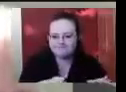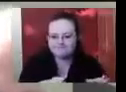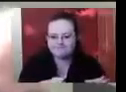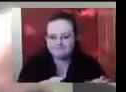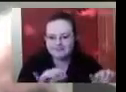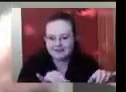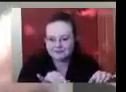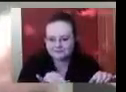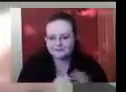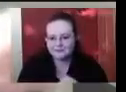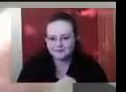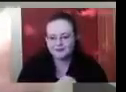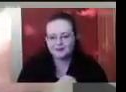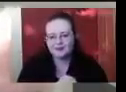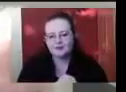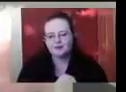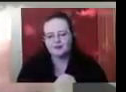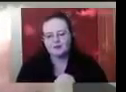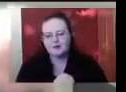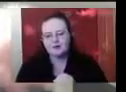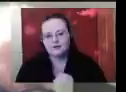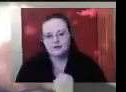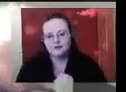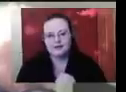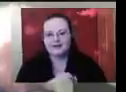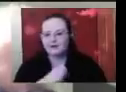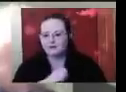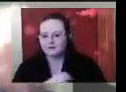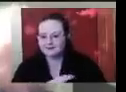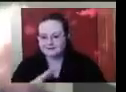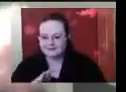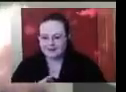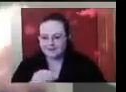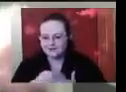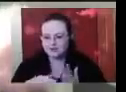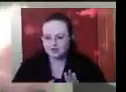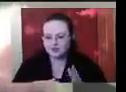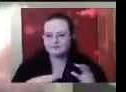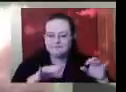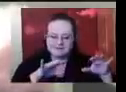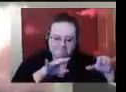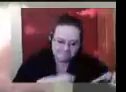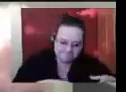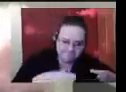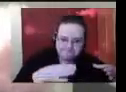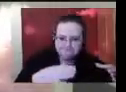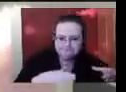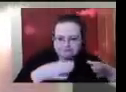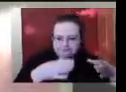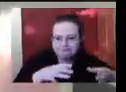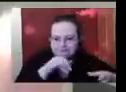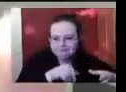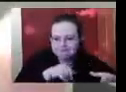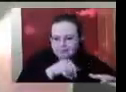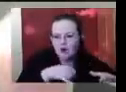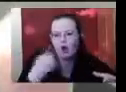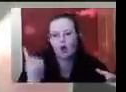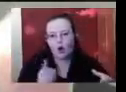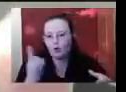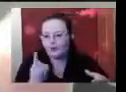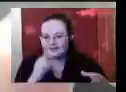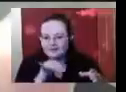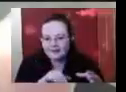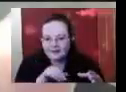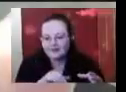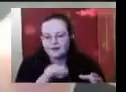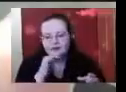it's not possible to maintain staff or student cohorts in all situations. So our recommendation is to